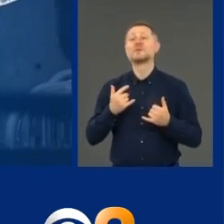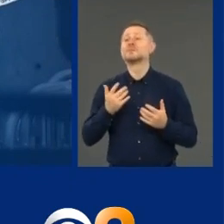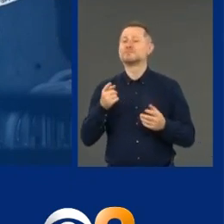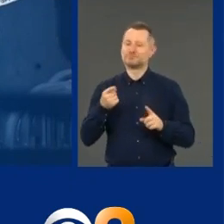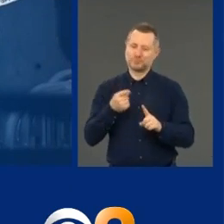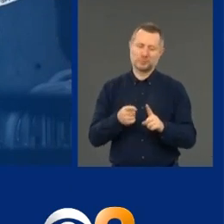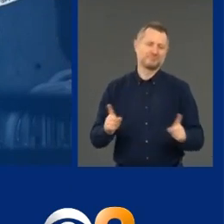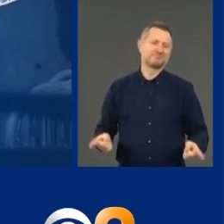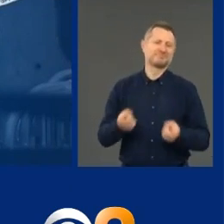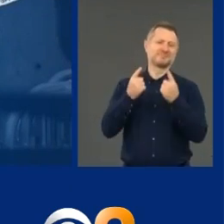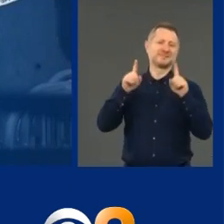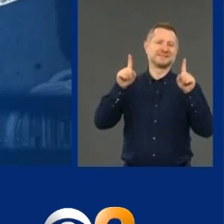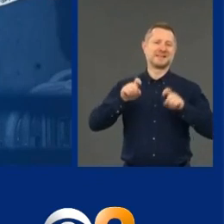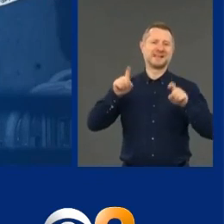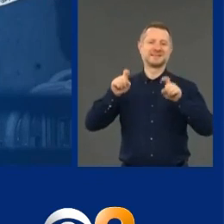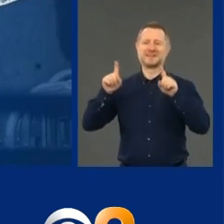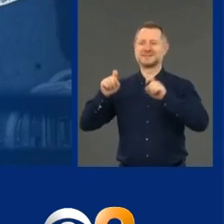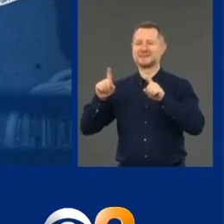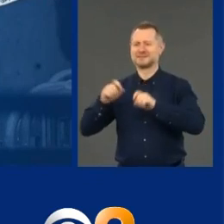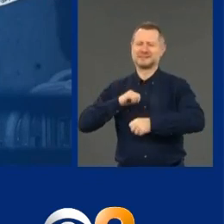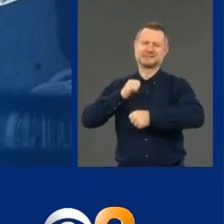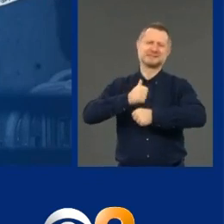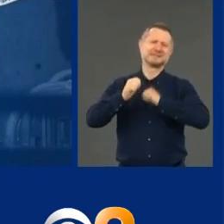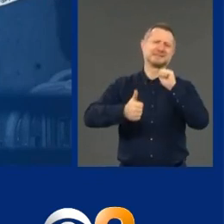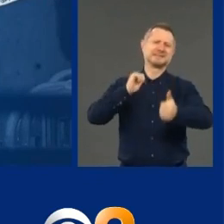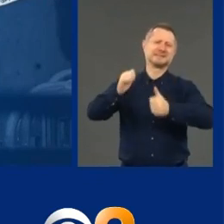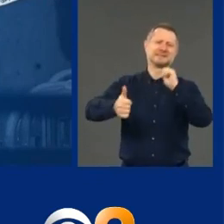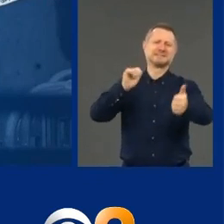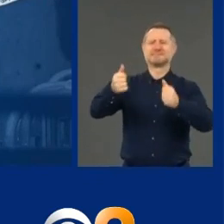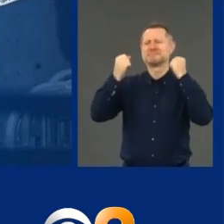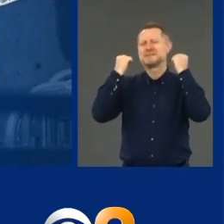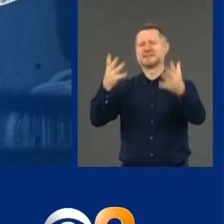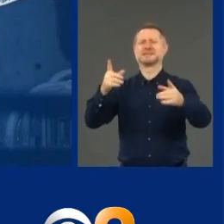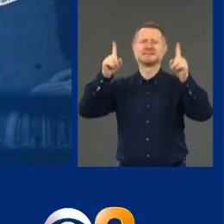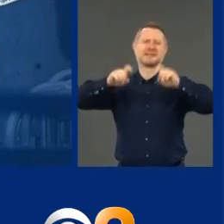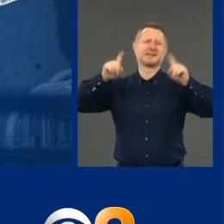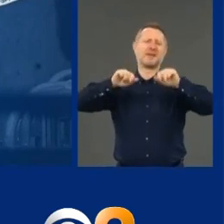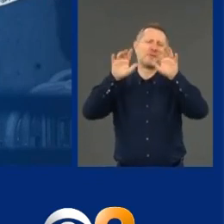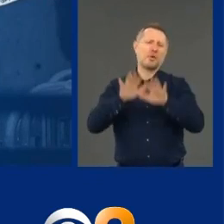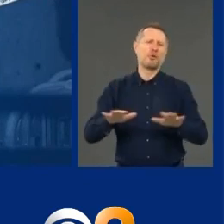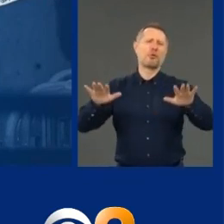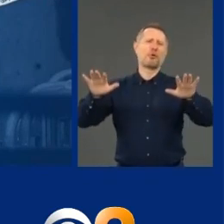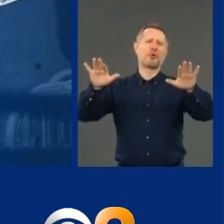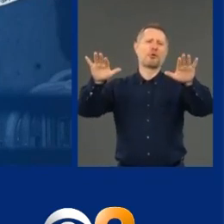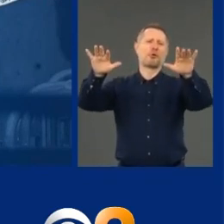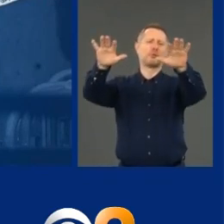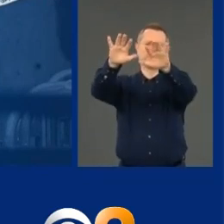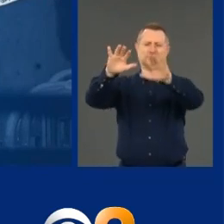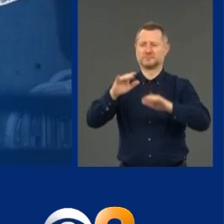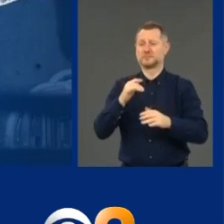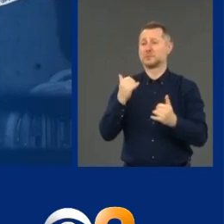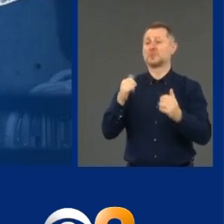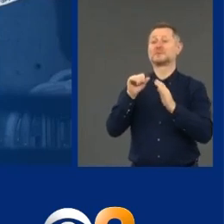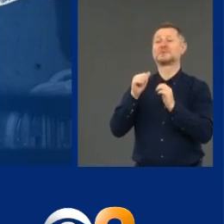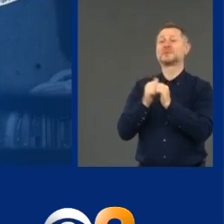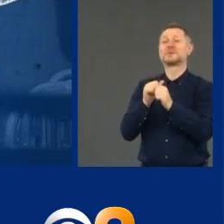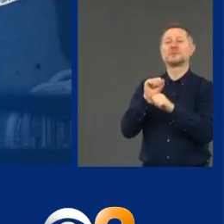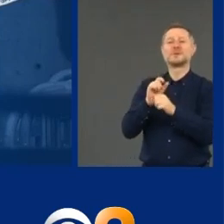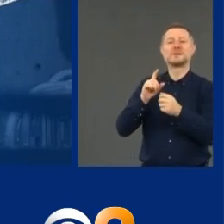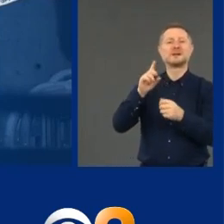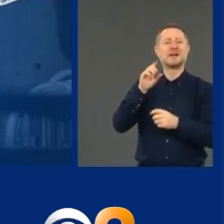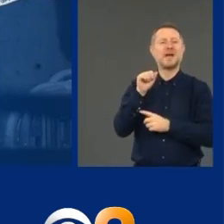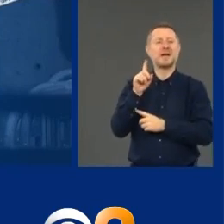as easy as possible. We're opening more and more testing sites. We now have, we're working with Advantage Care physicians.